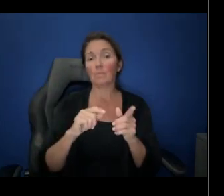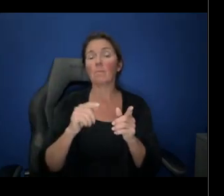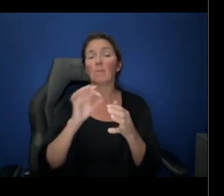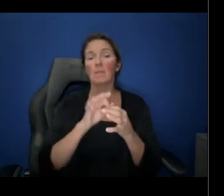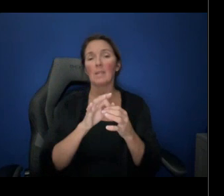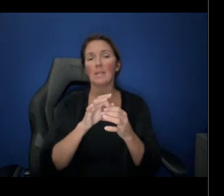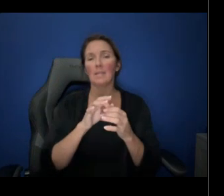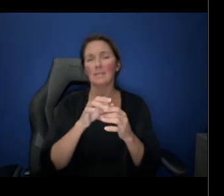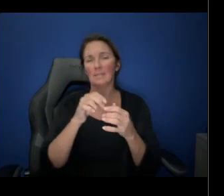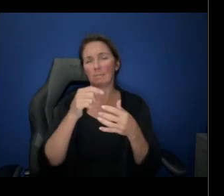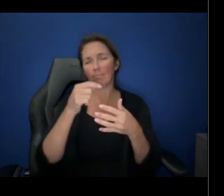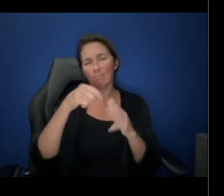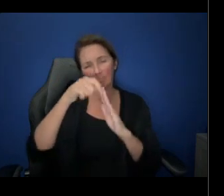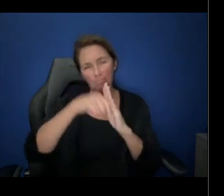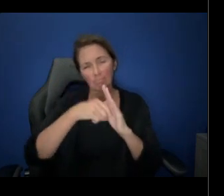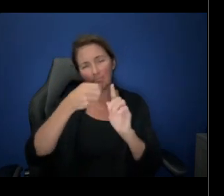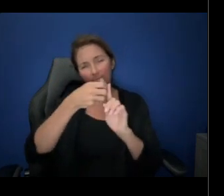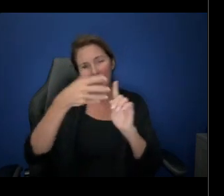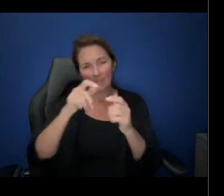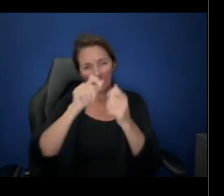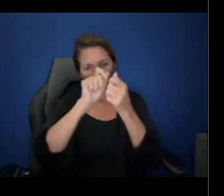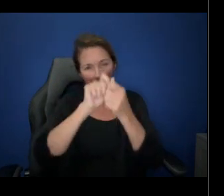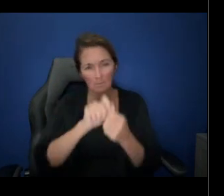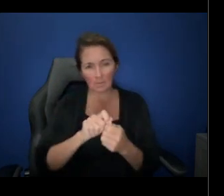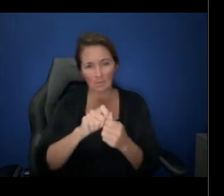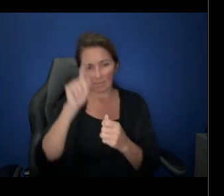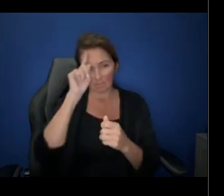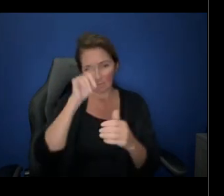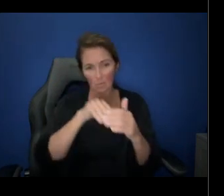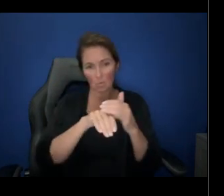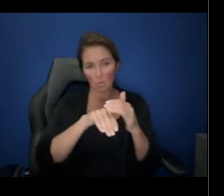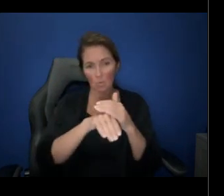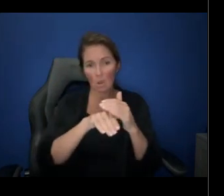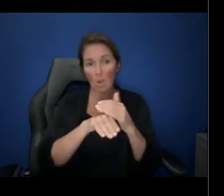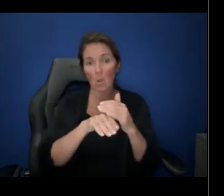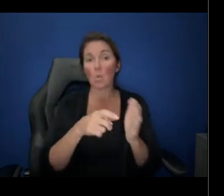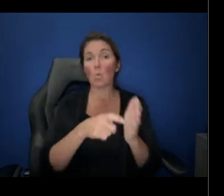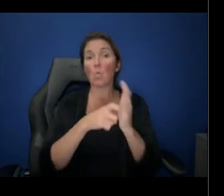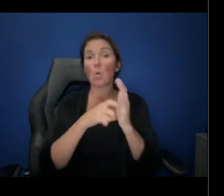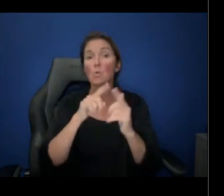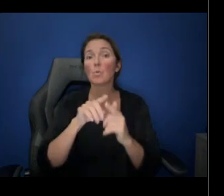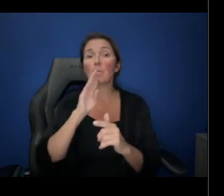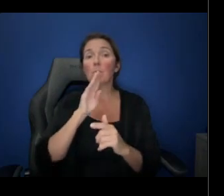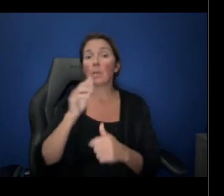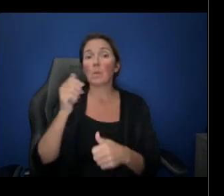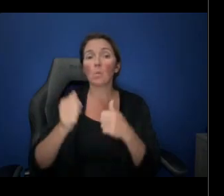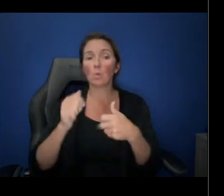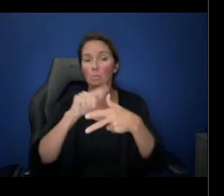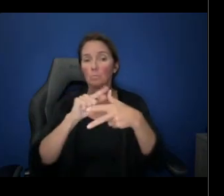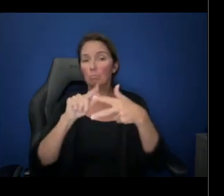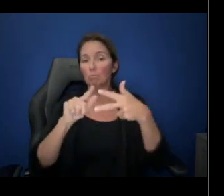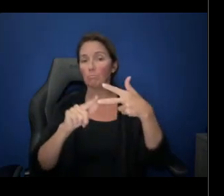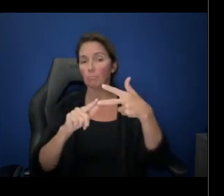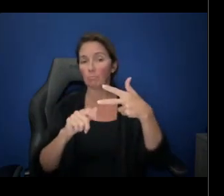contains detailed specifications for entrances required to be blank.